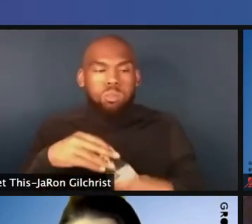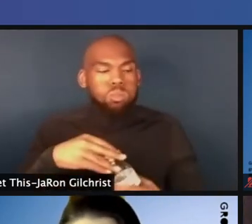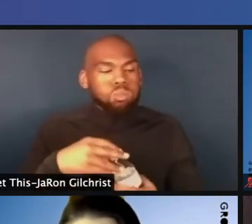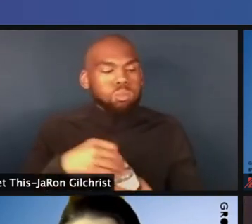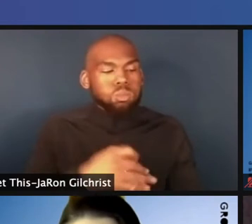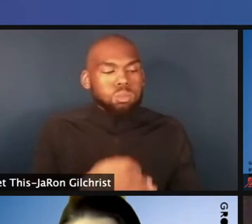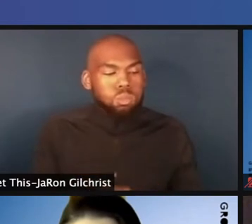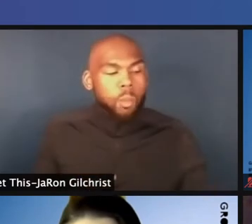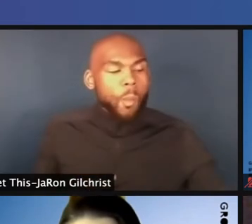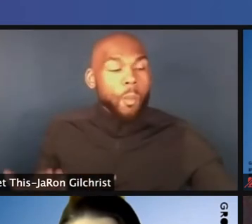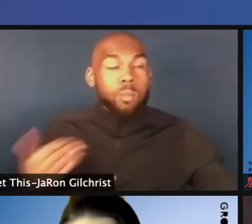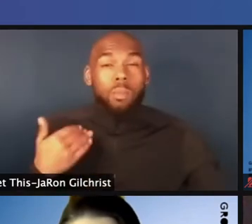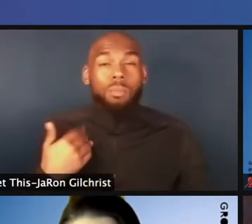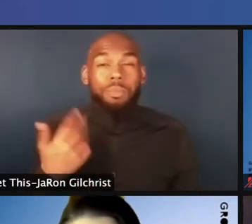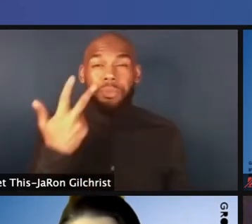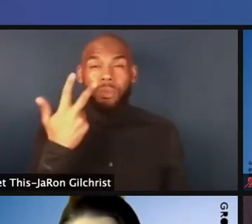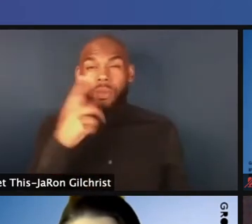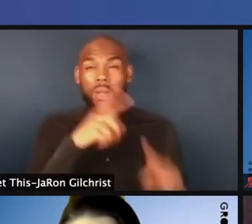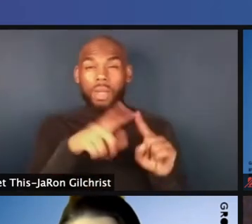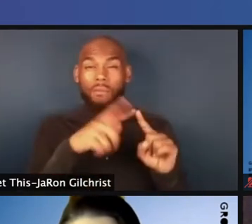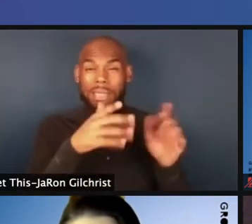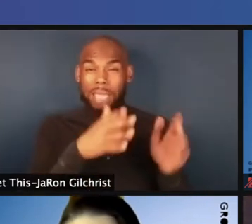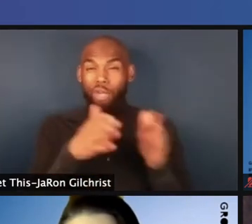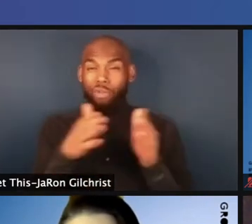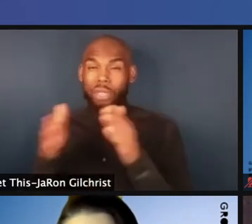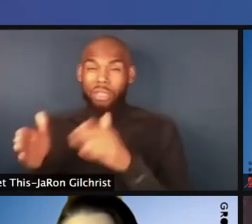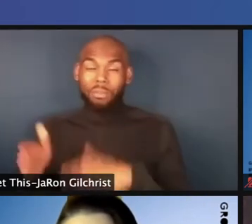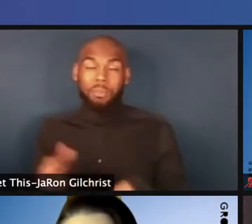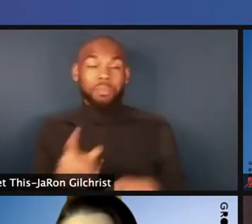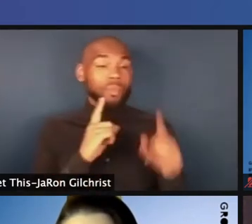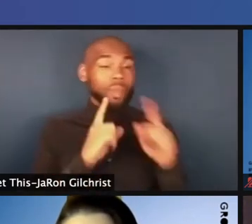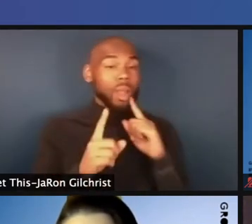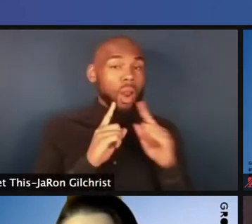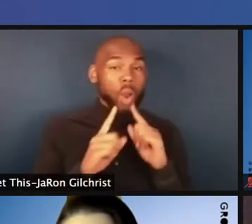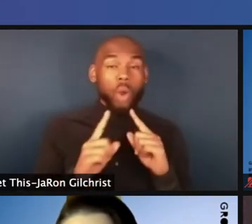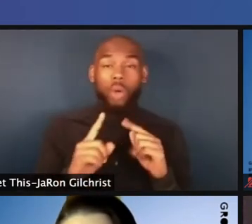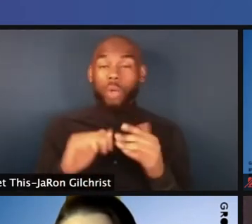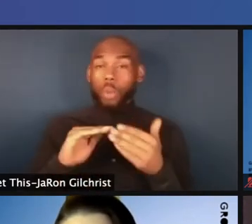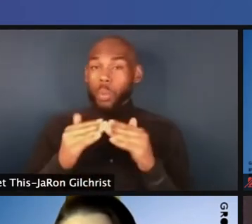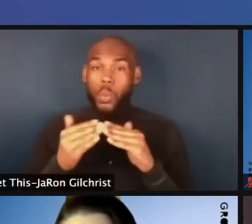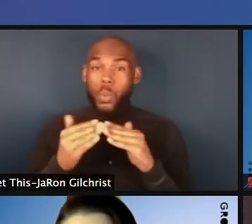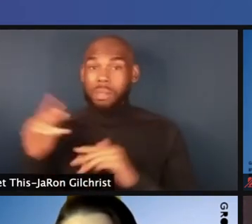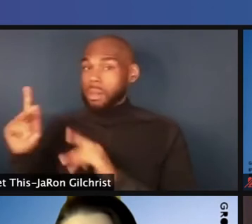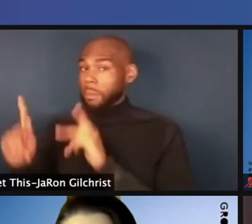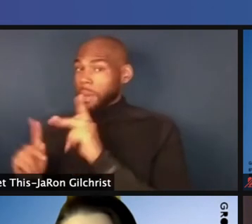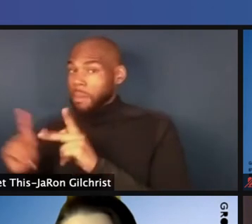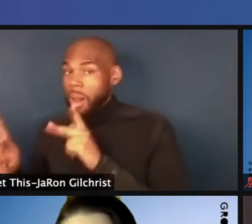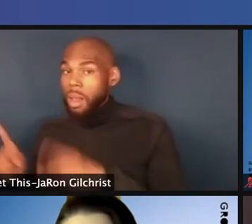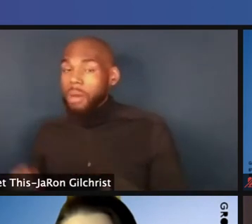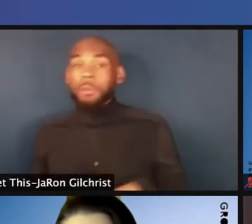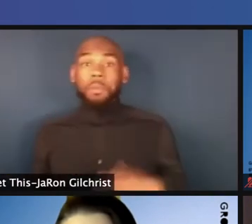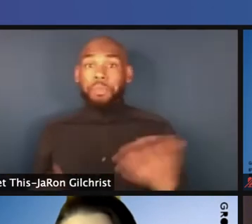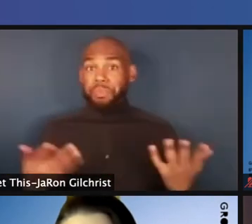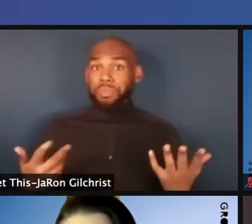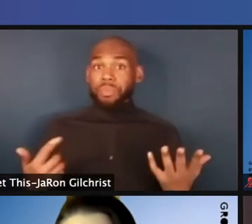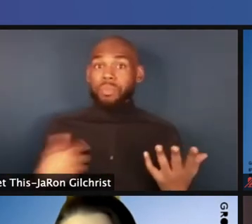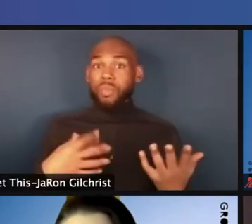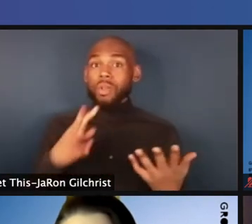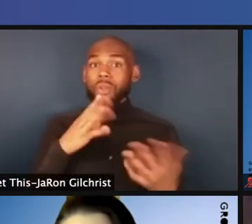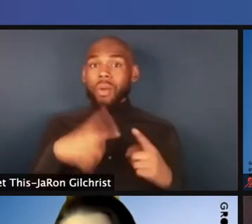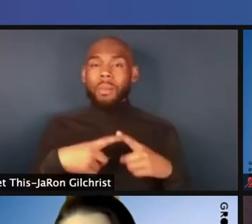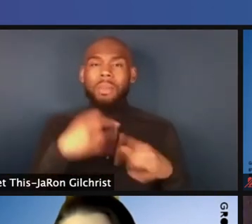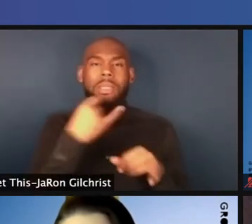Because to talk about dialogue and community and the people, because I think we've talked so much about institutions,